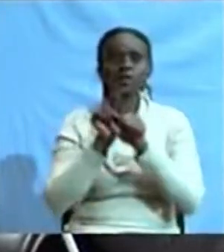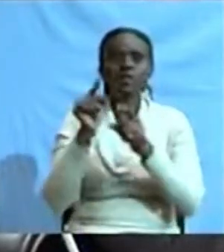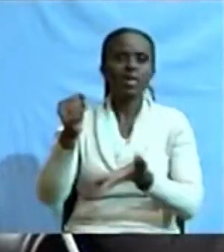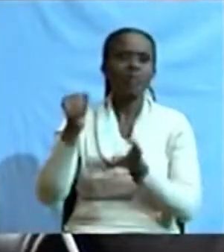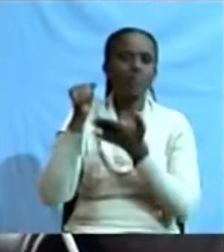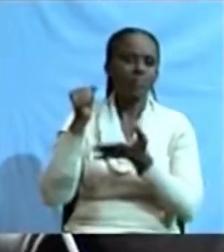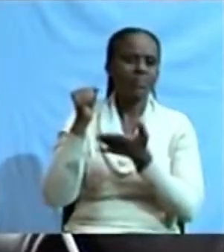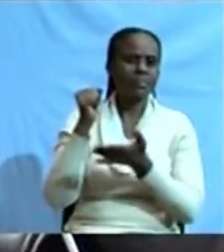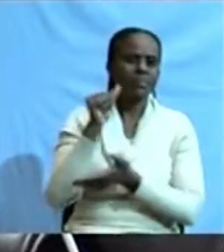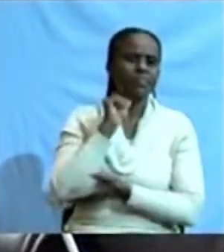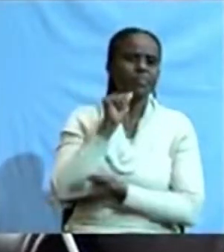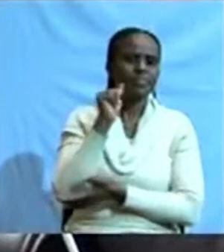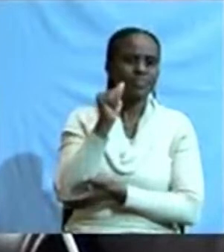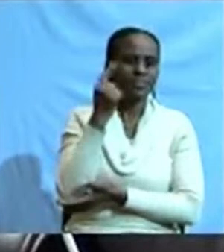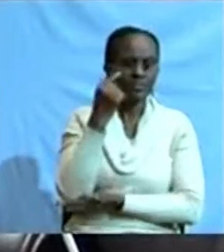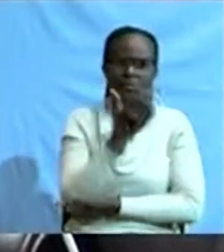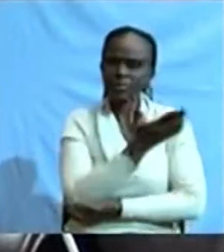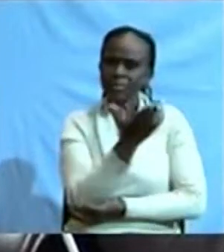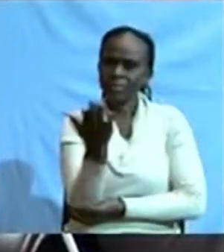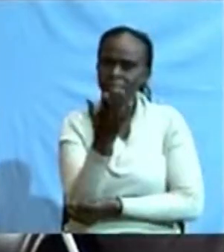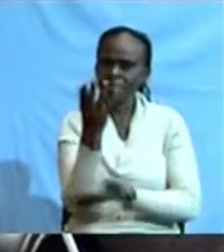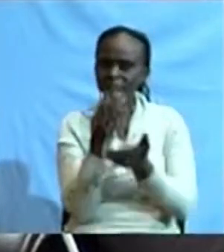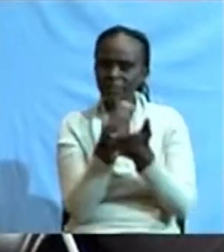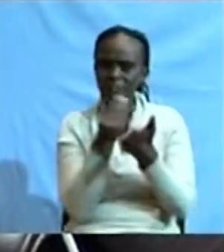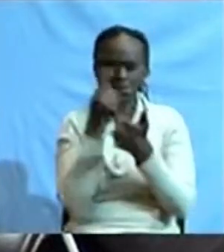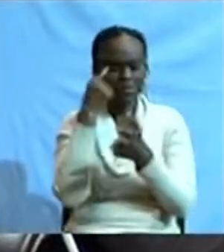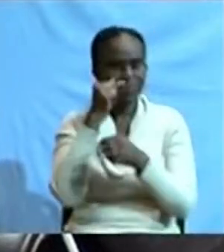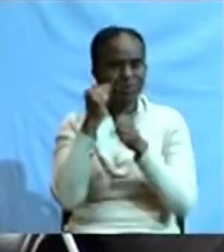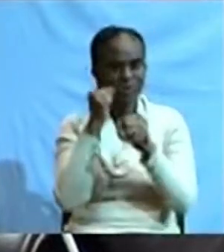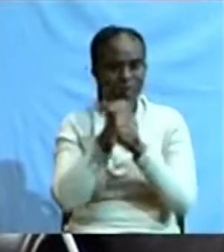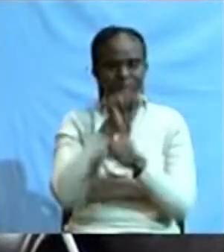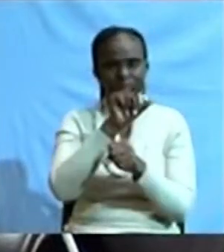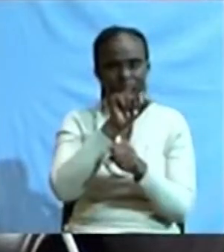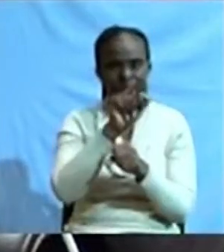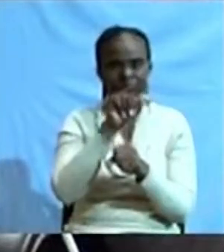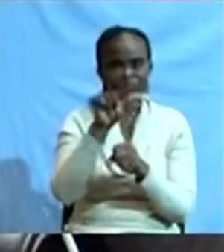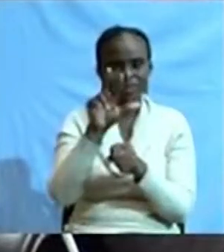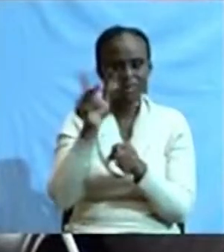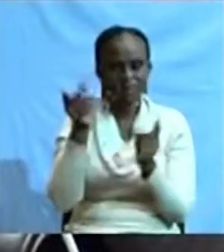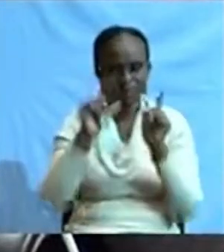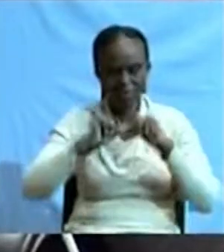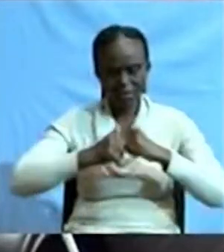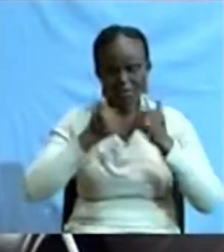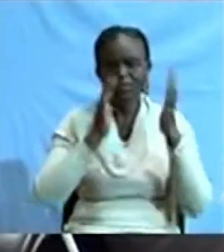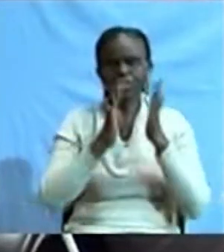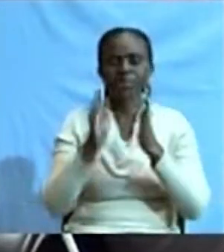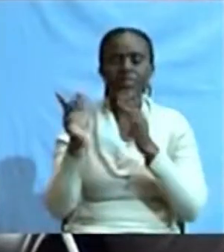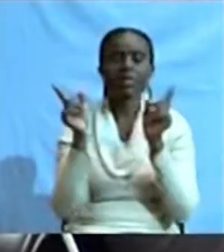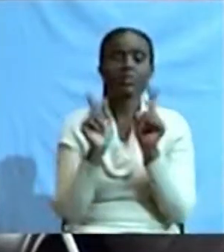budgeted for these funds for the year 2023. When do you intend